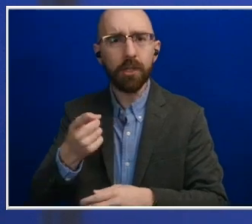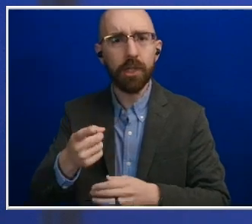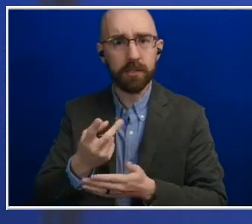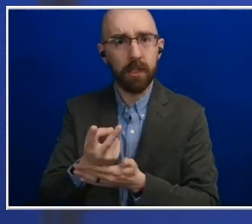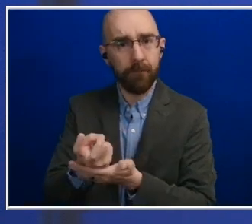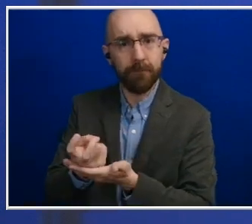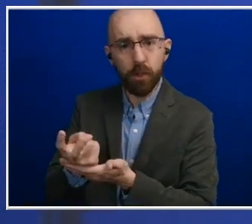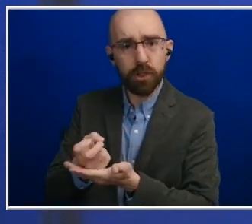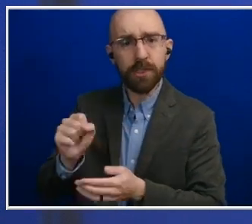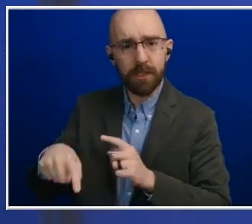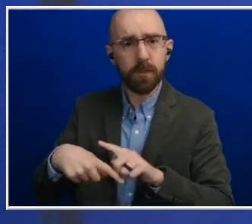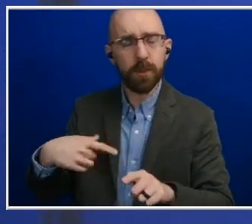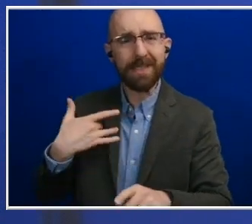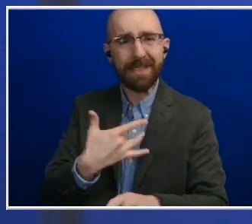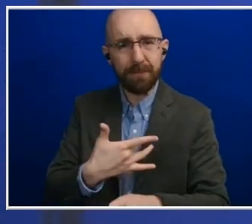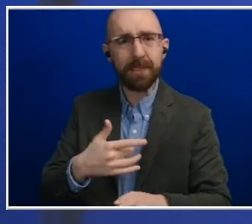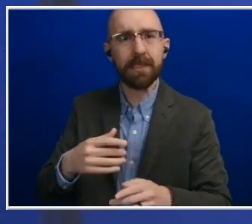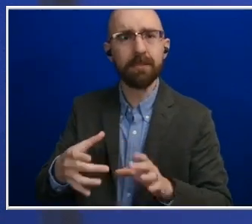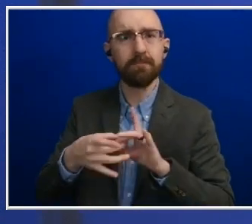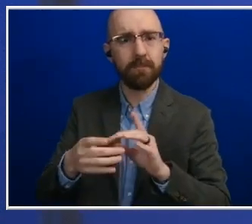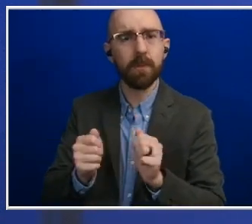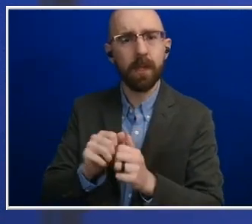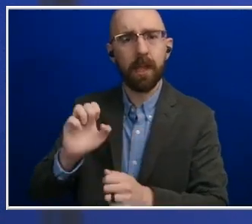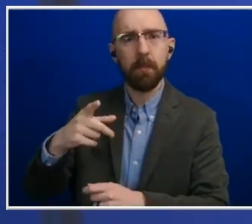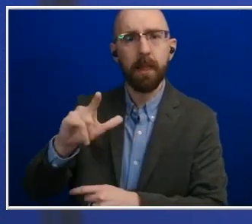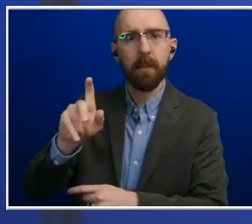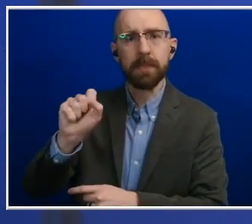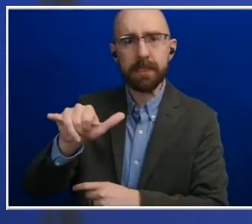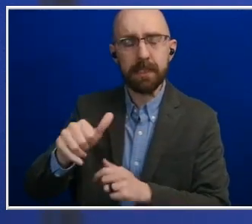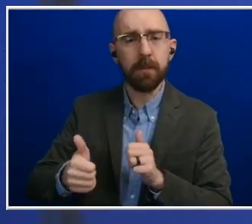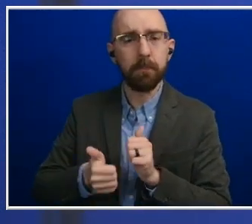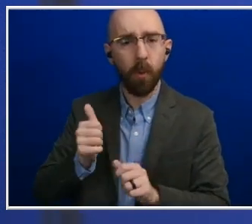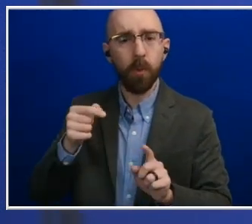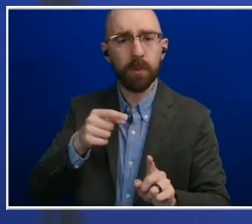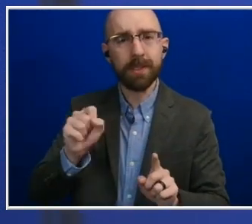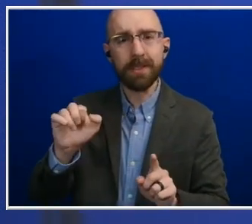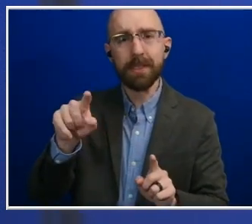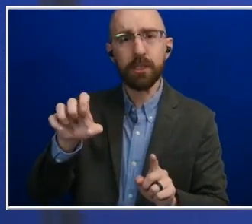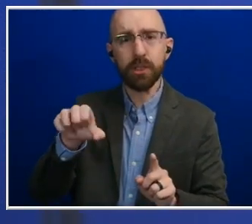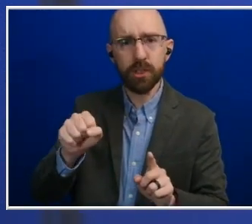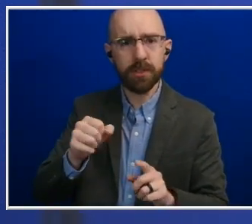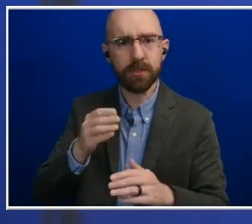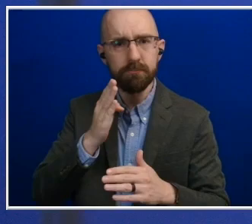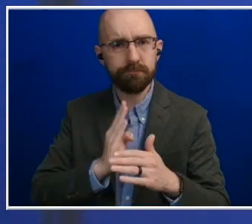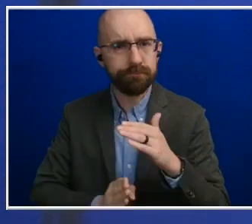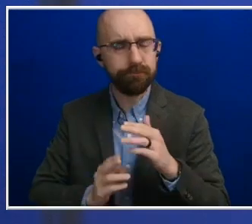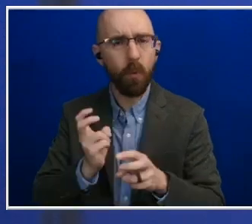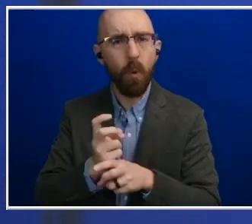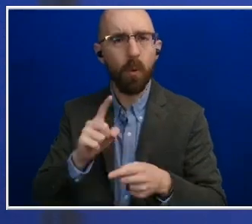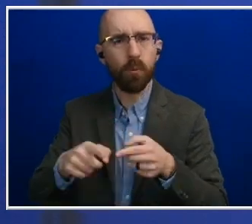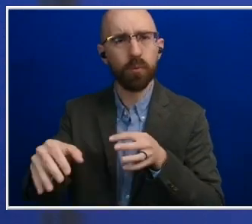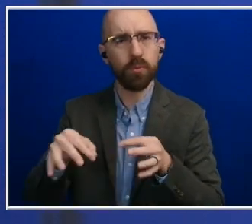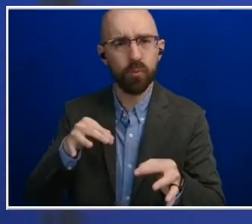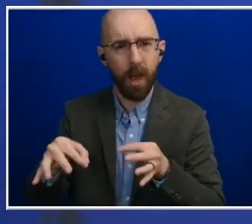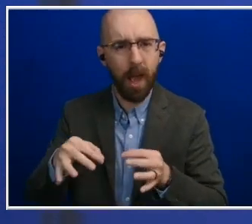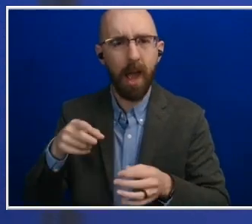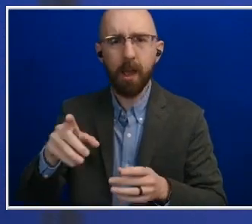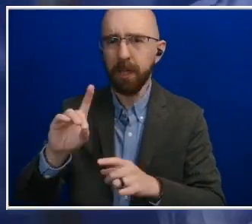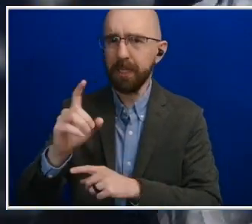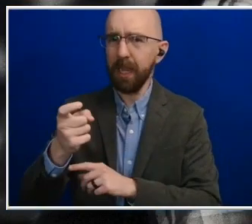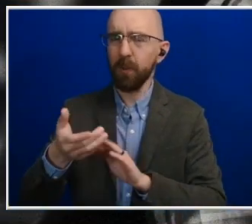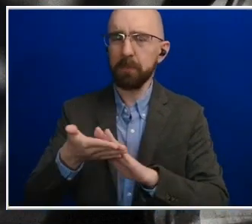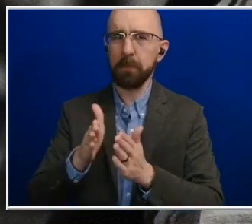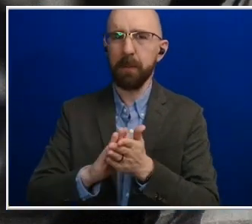usually associate with epilepsy. Most seizures are so subtle or so hard to describe, they make diagnosis really a challenge.